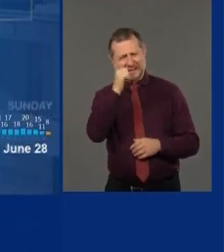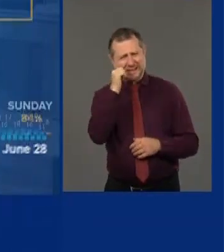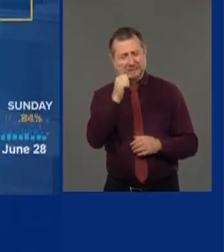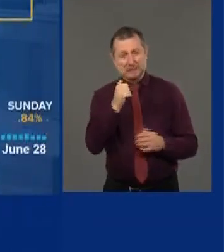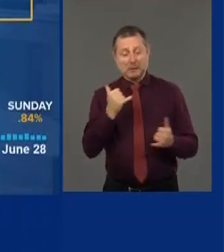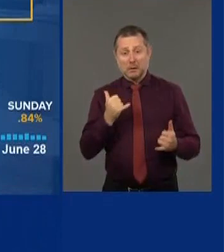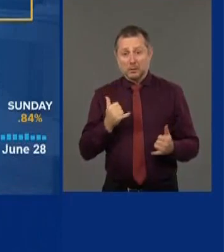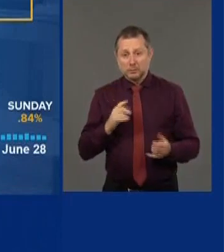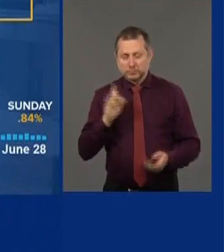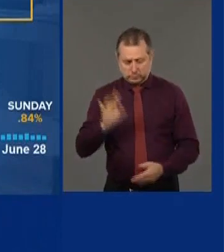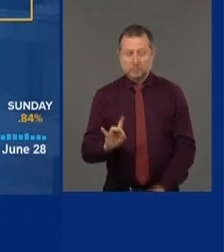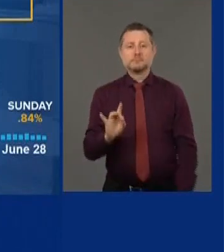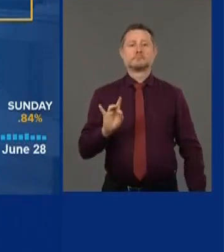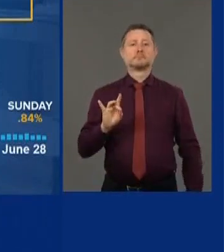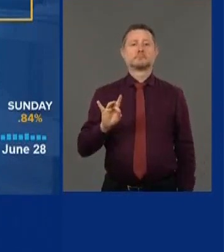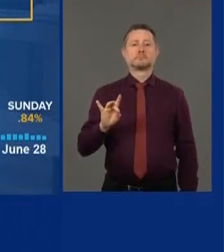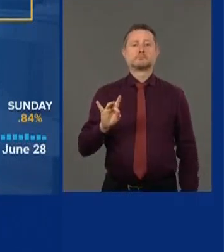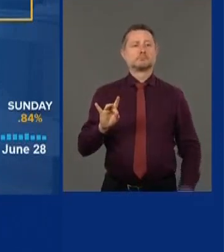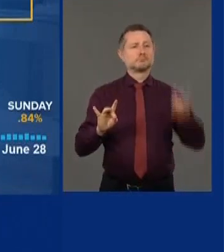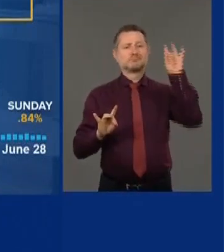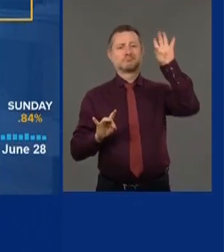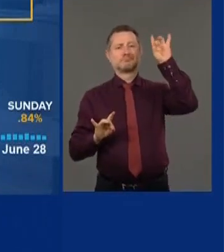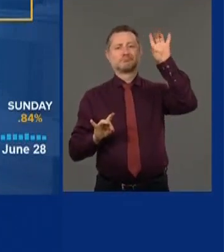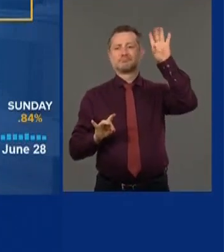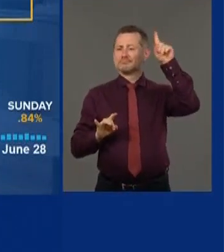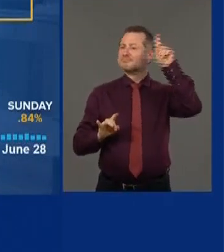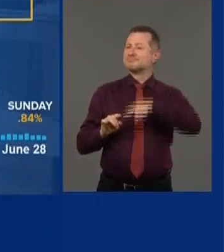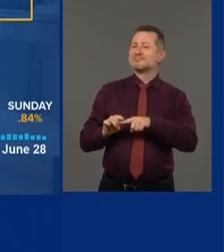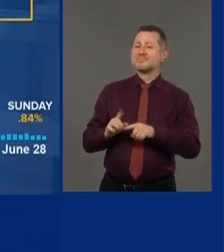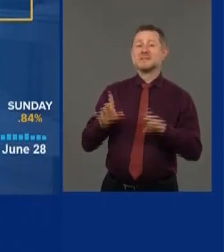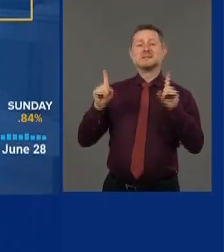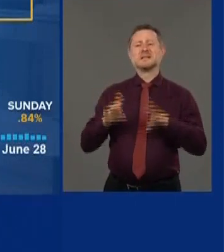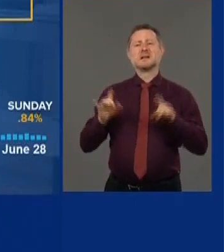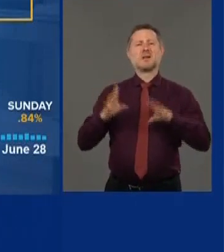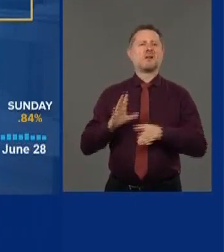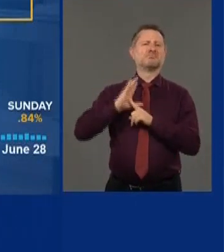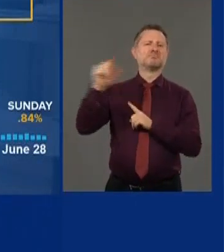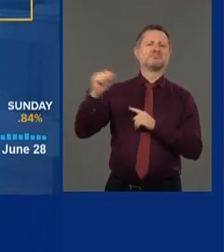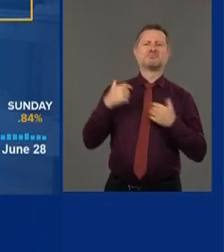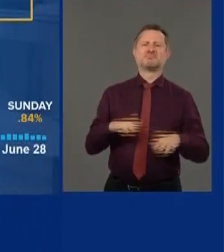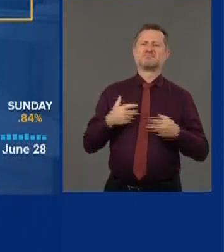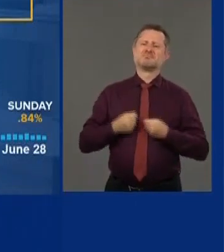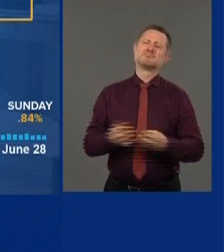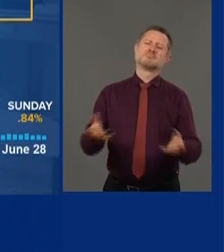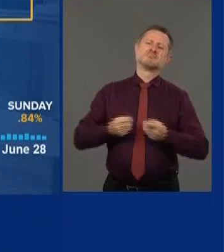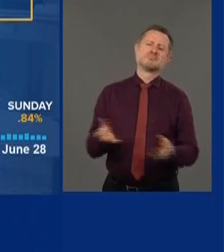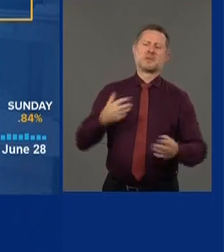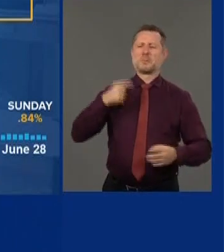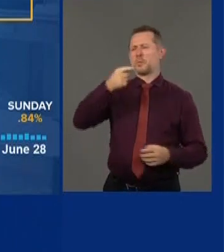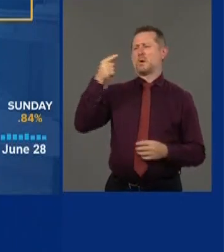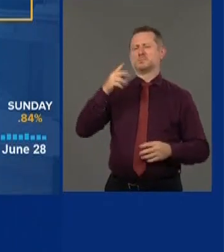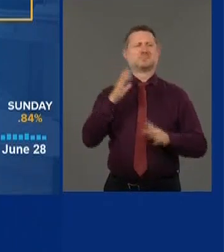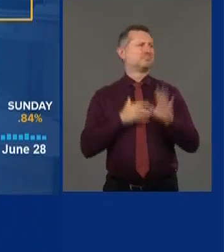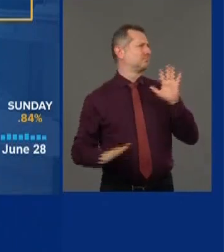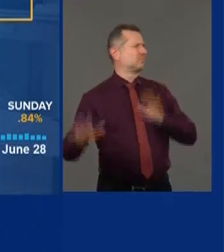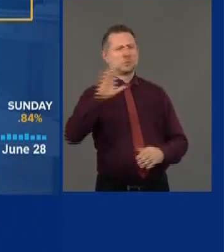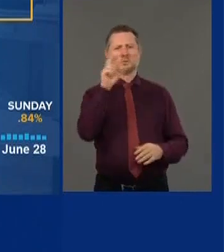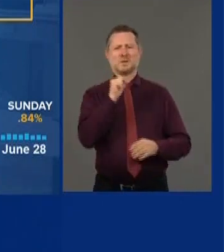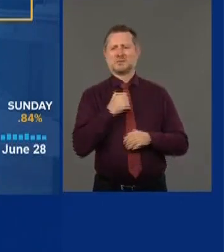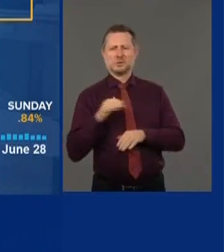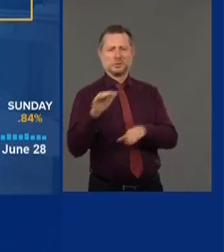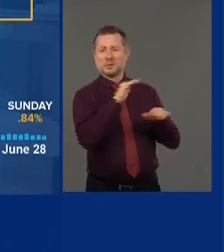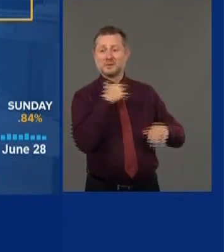Today we have eight. We do more testing than any state in the United States. We did 46,000